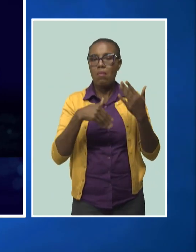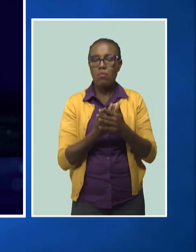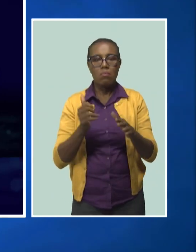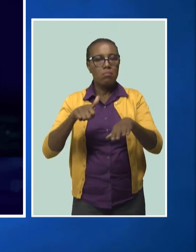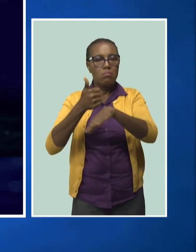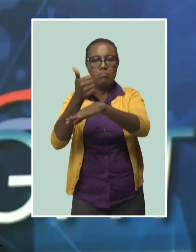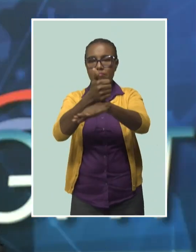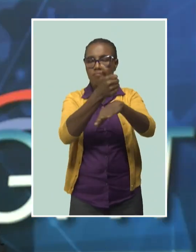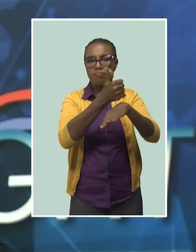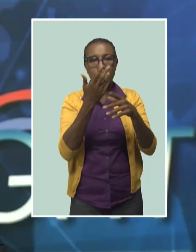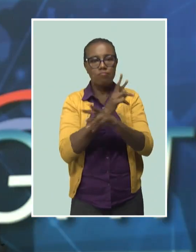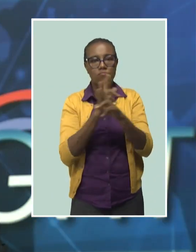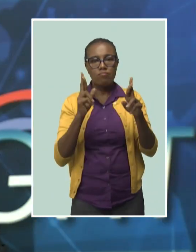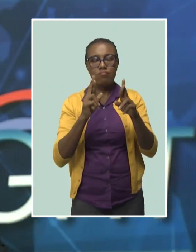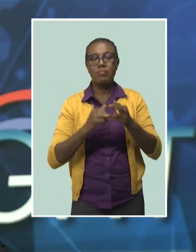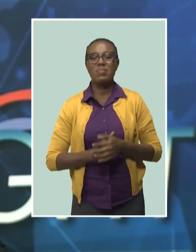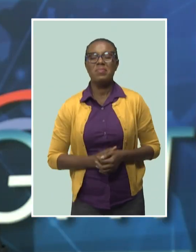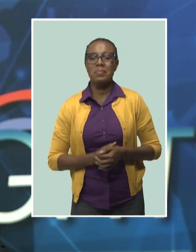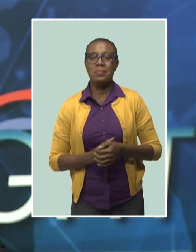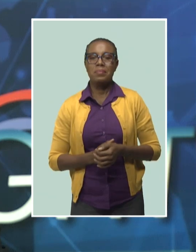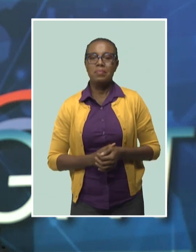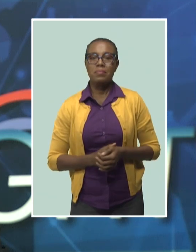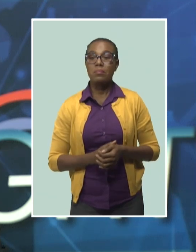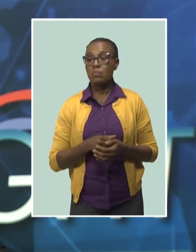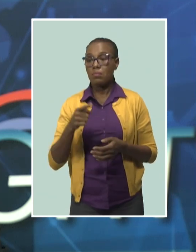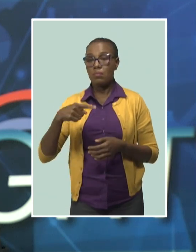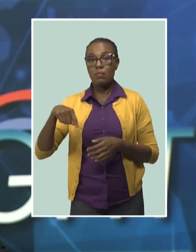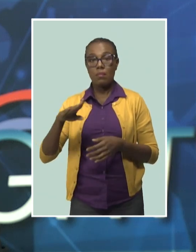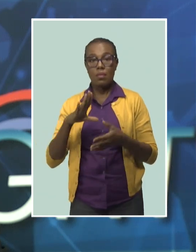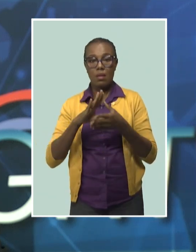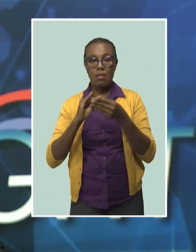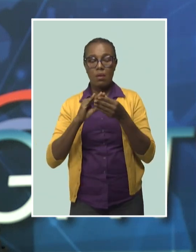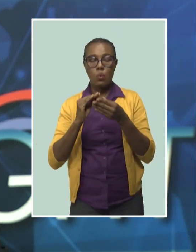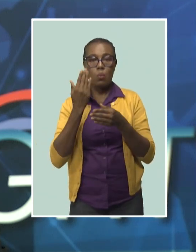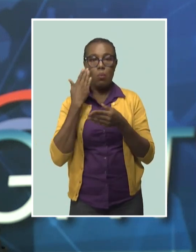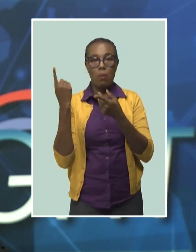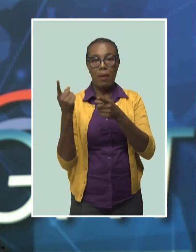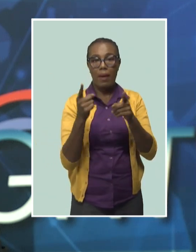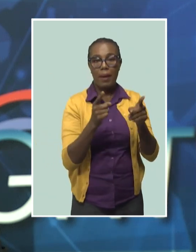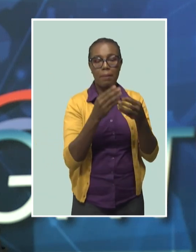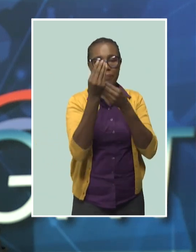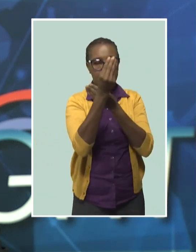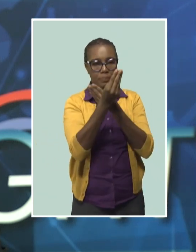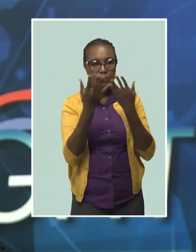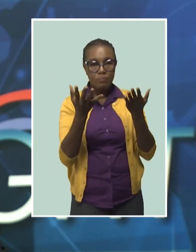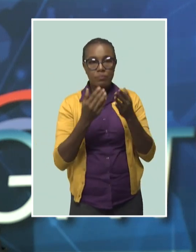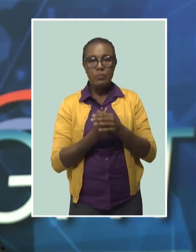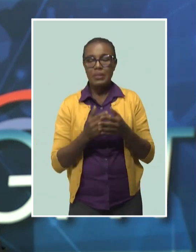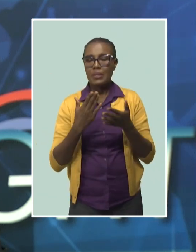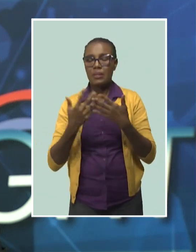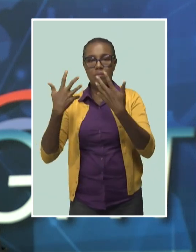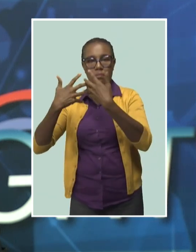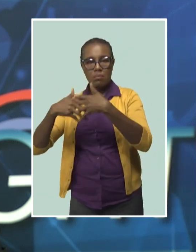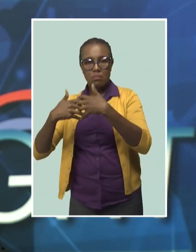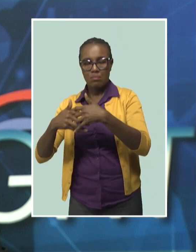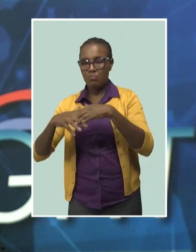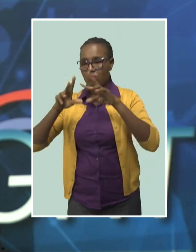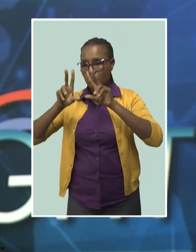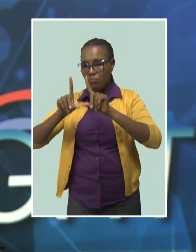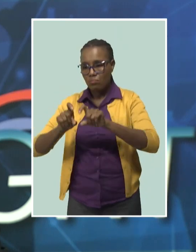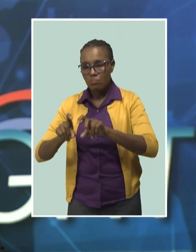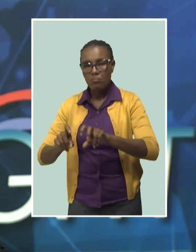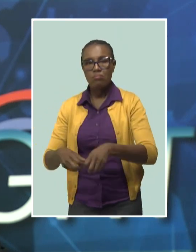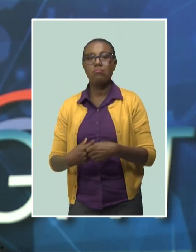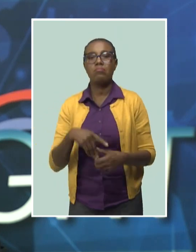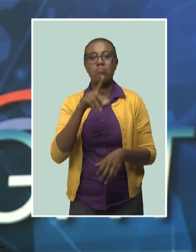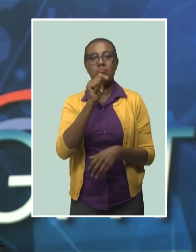already. Meanwhile, sources close to the situation have told CBC News the inspection of equipment, including trucks and